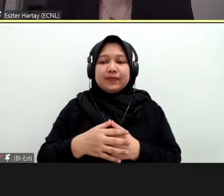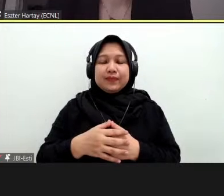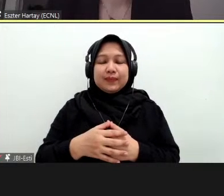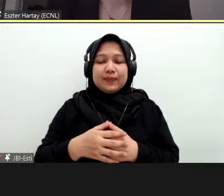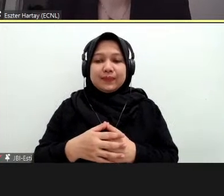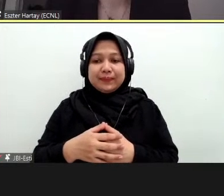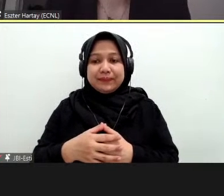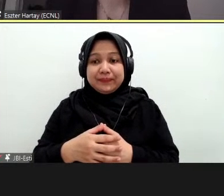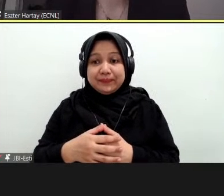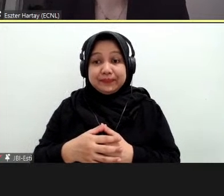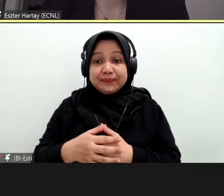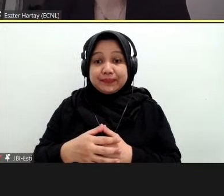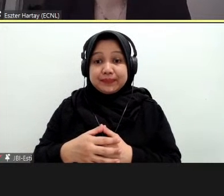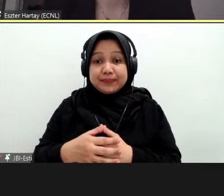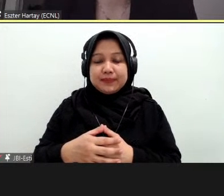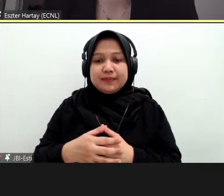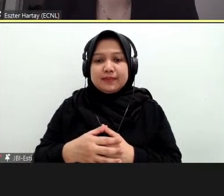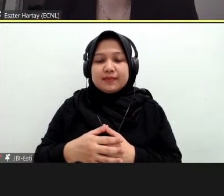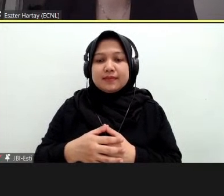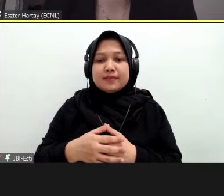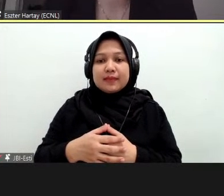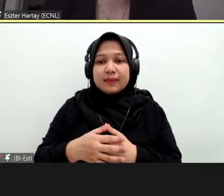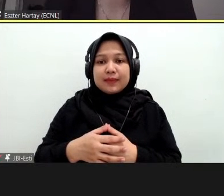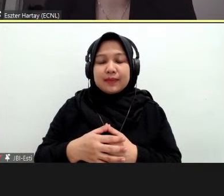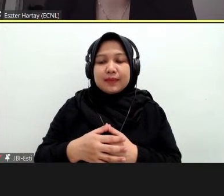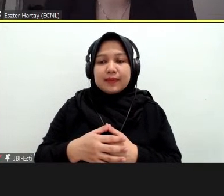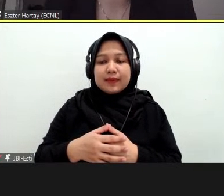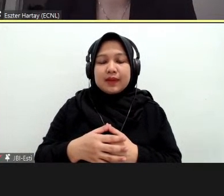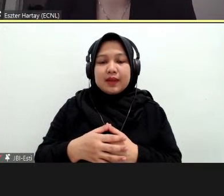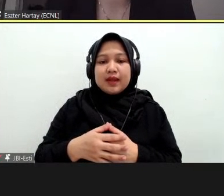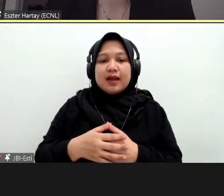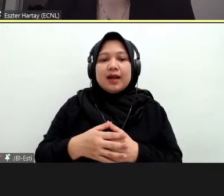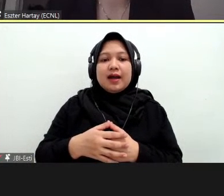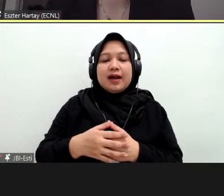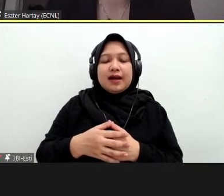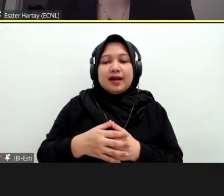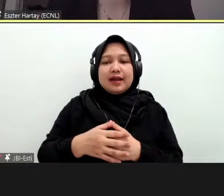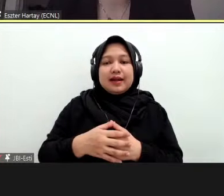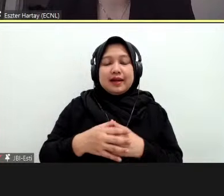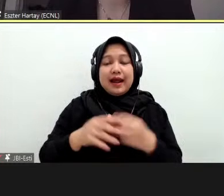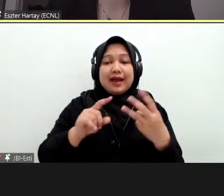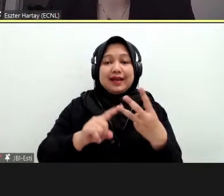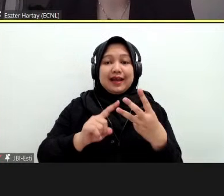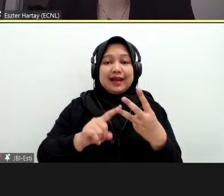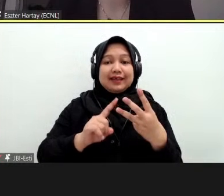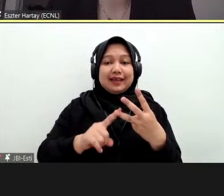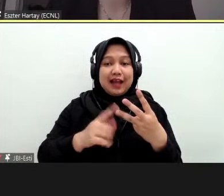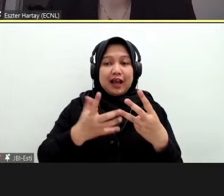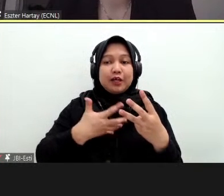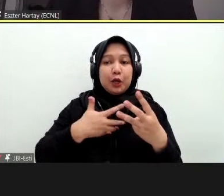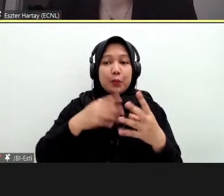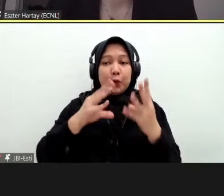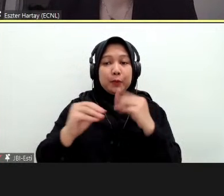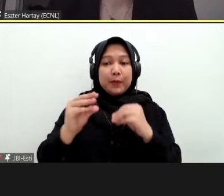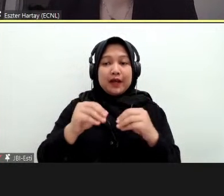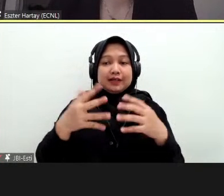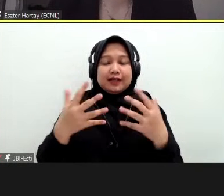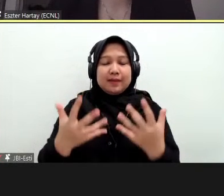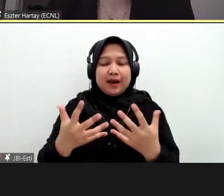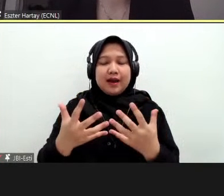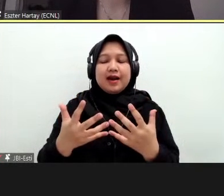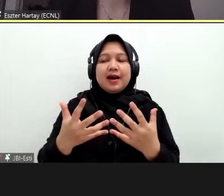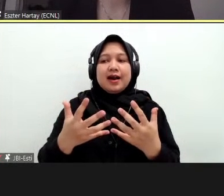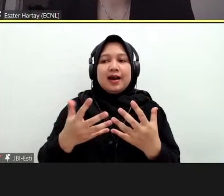And the third global trend that I want to touch upon is related to climate activism.